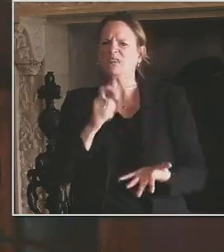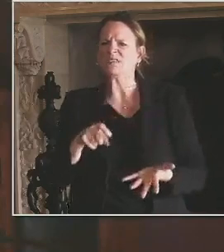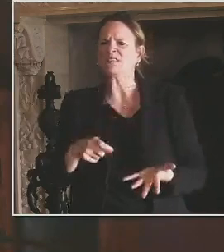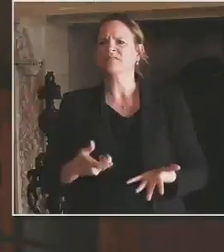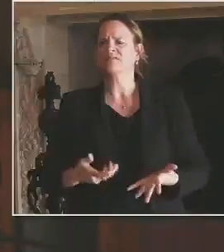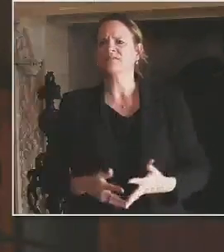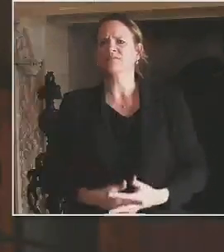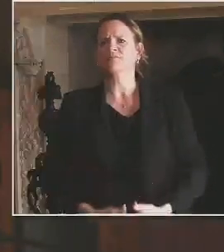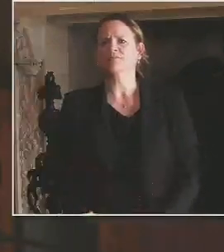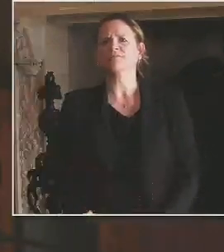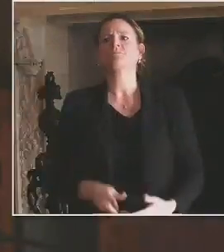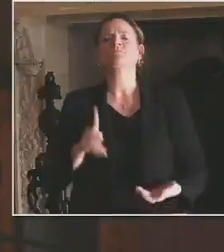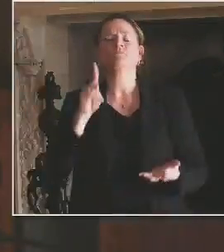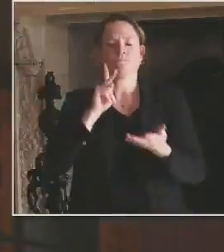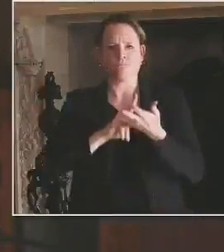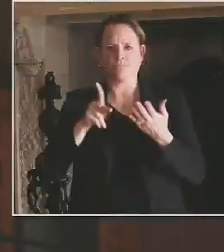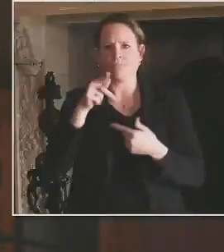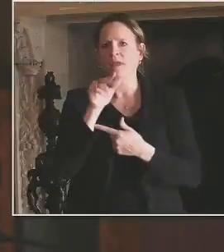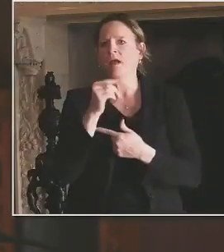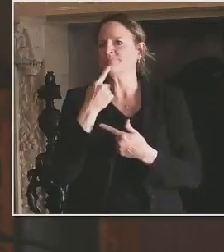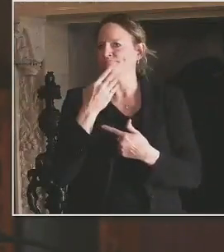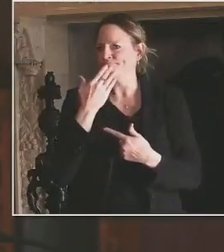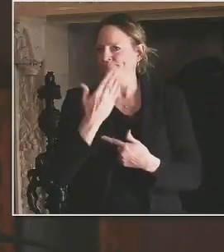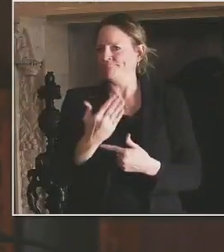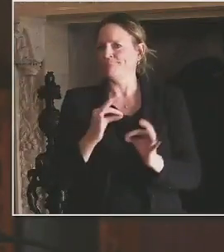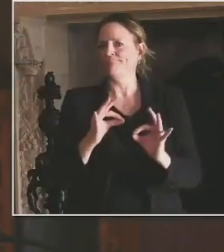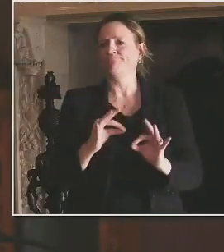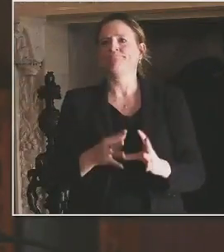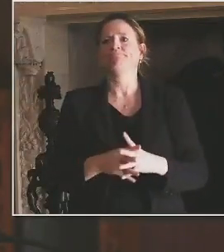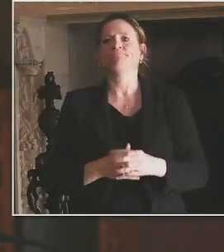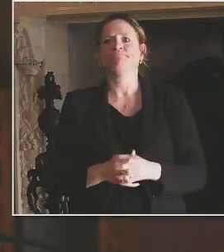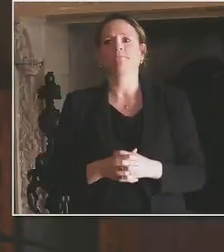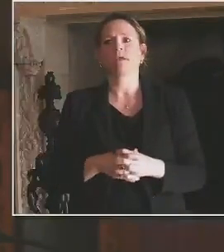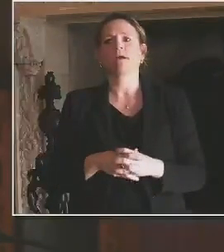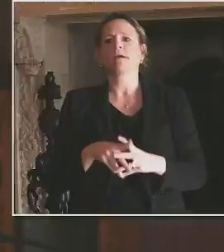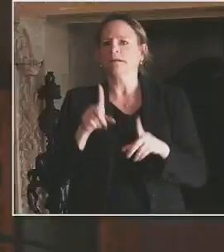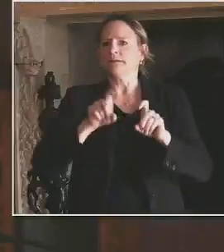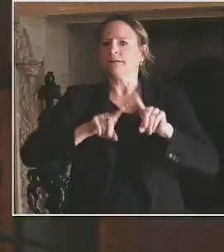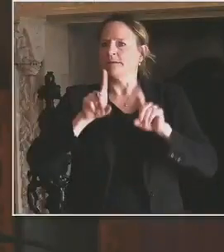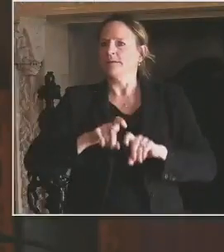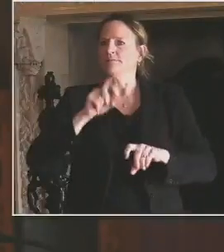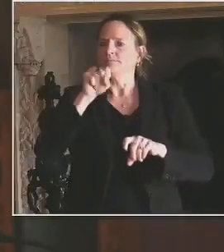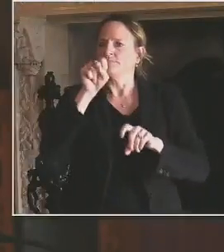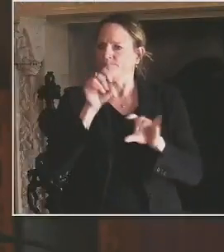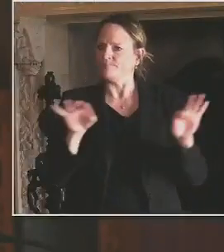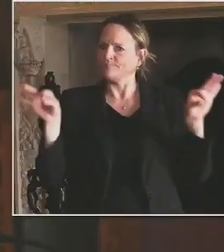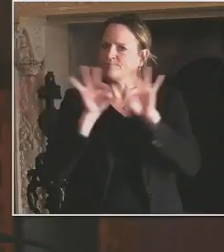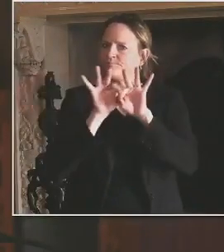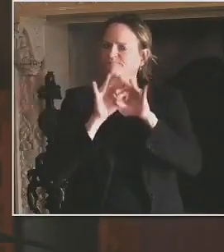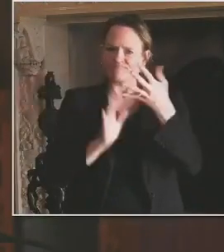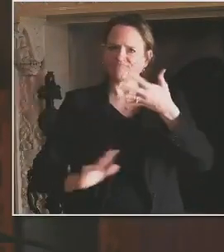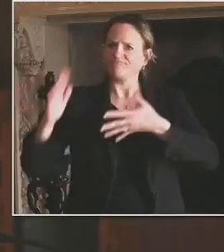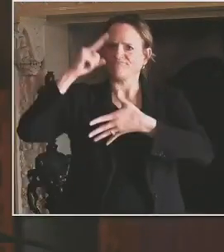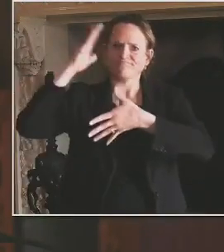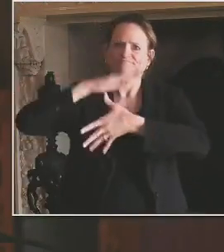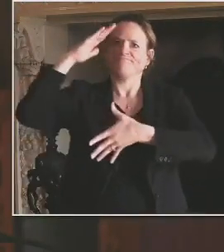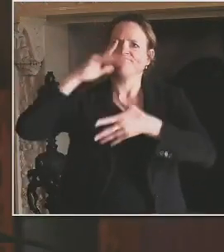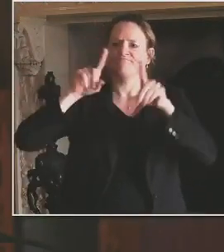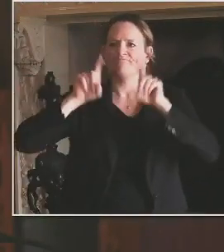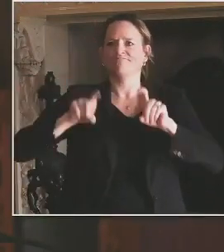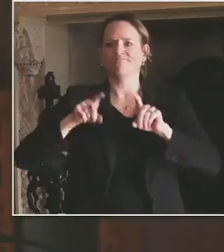it's part of why testing has been a priority for us, and within that priority, right, diversifying the technologies that